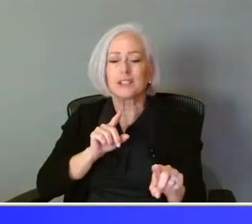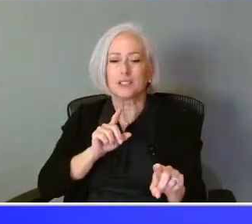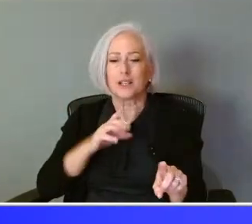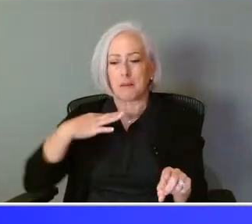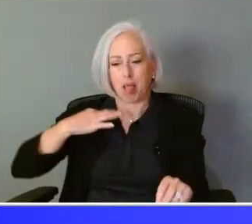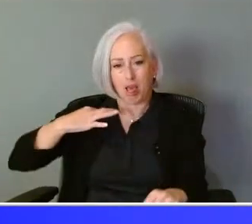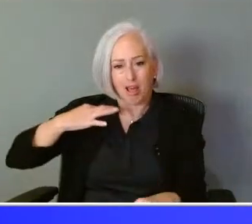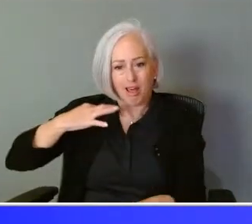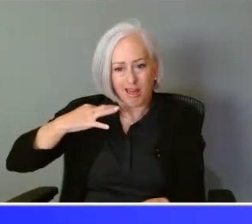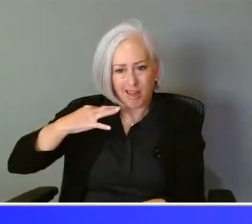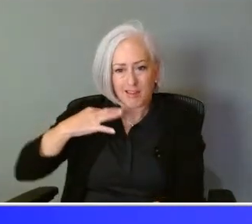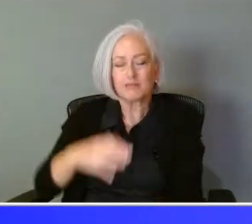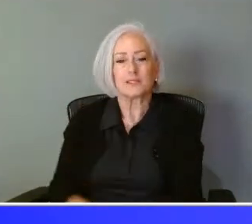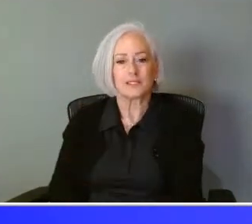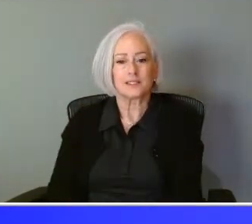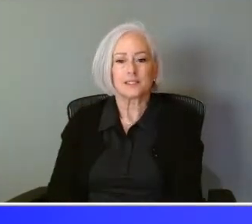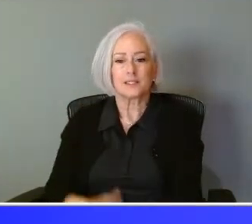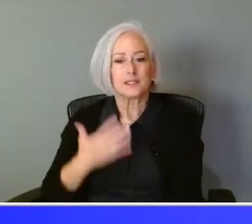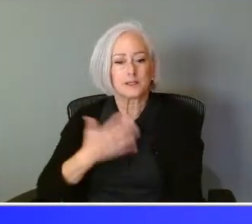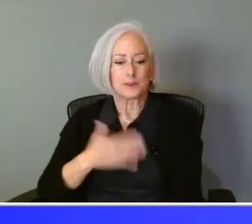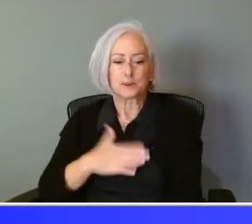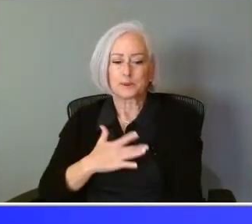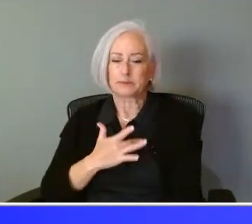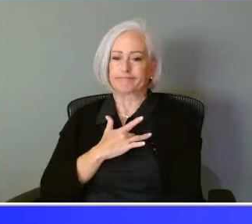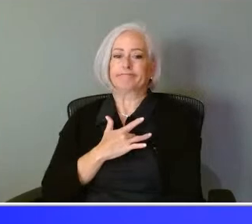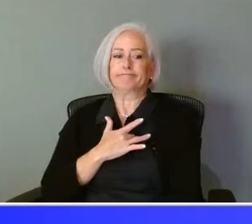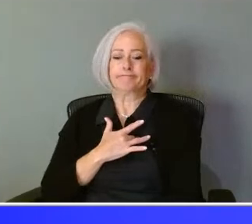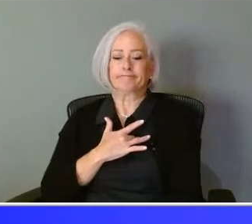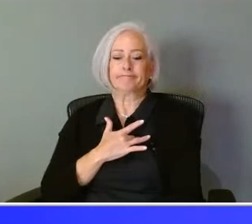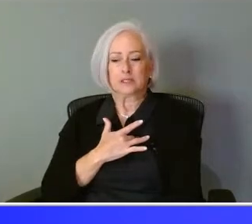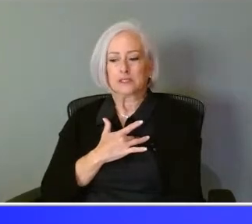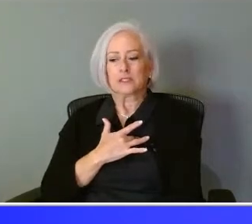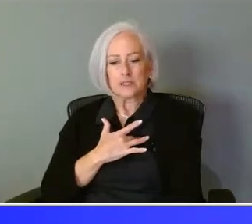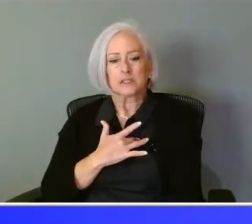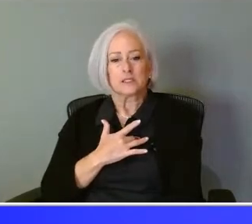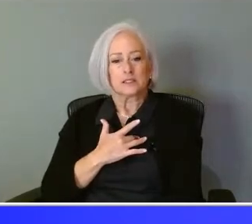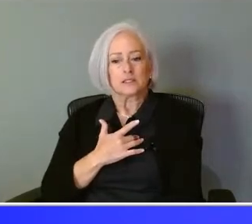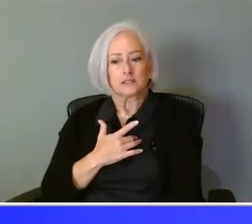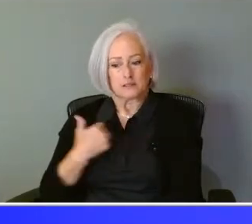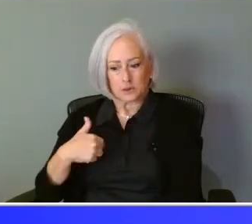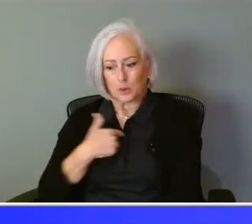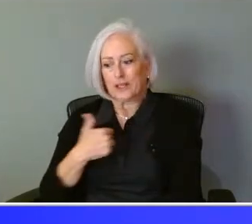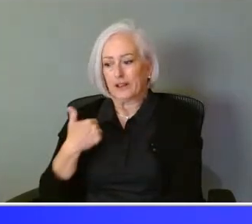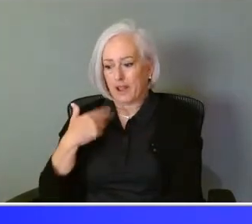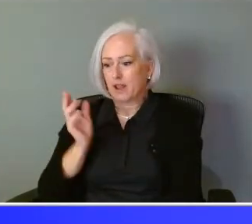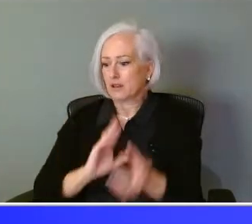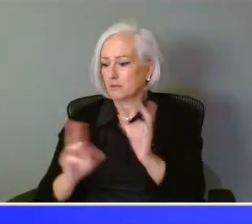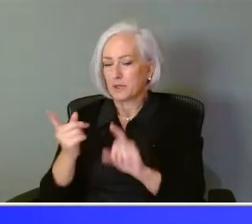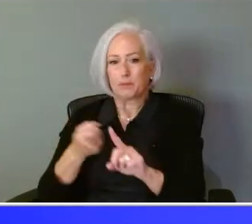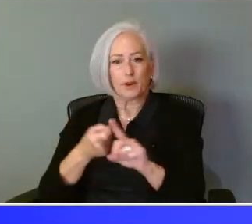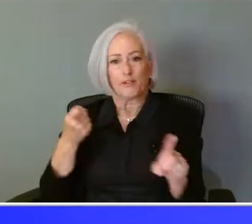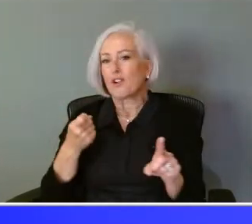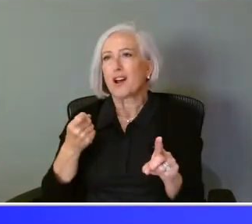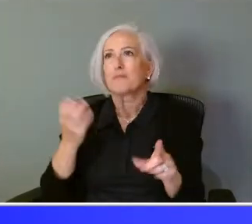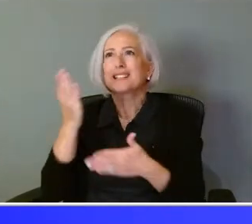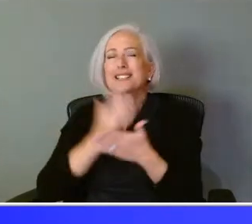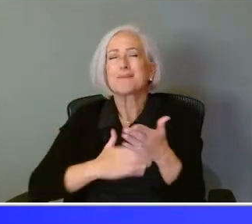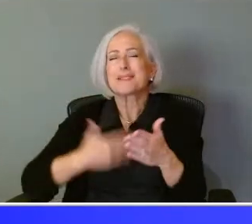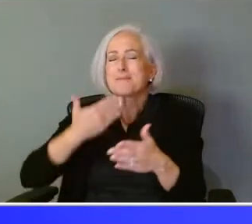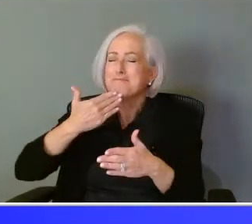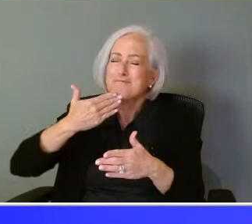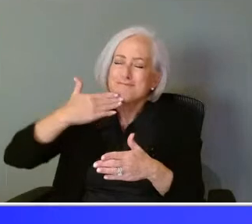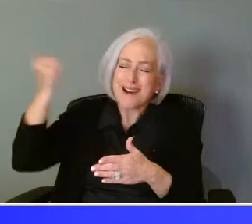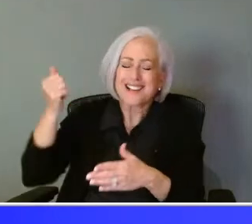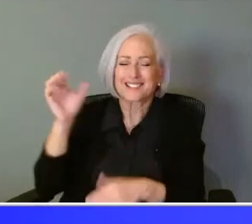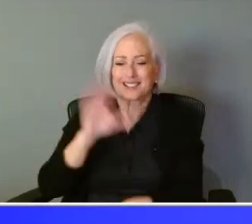was gratifying to quite a number of us, because we had people from some of the best cancer centers across the